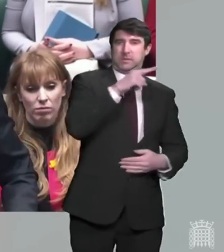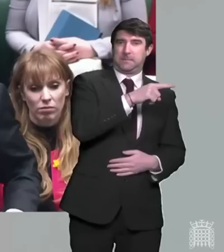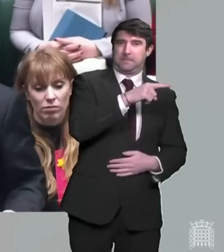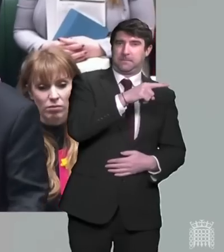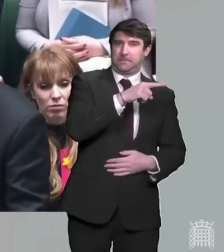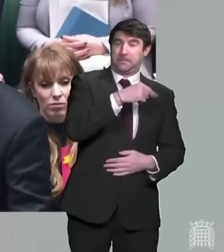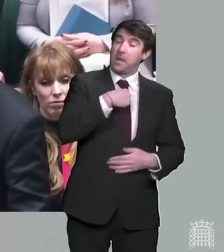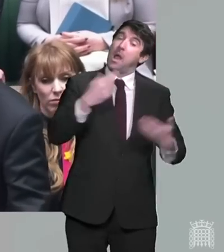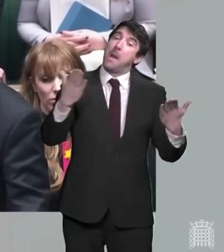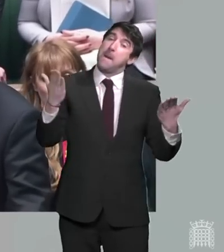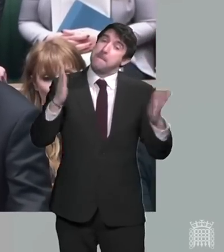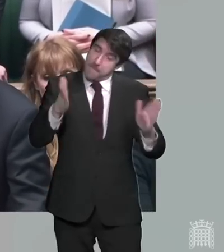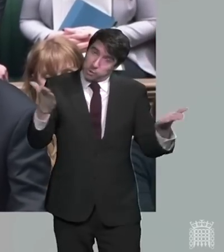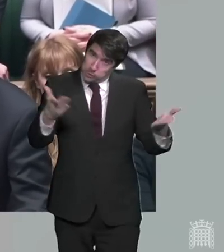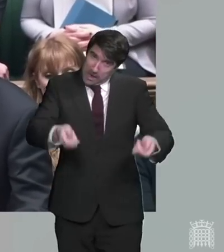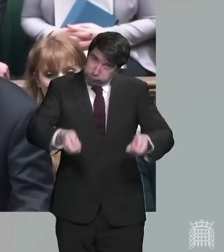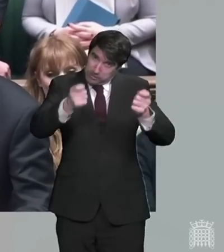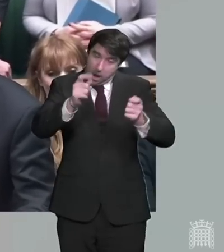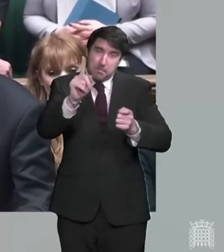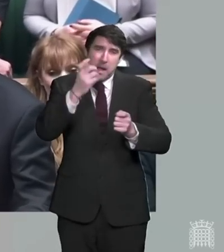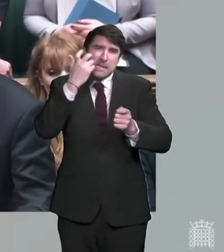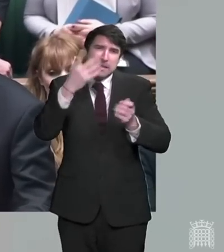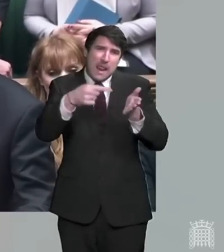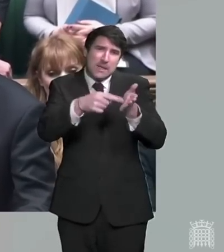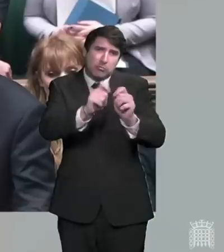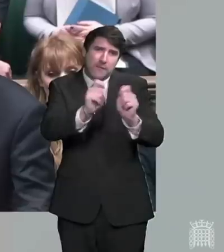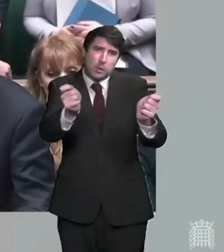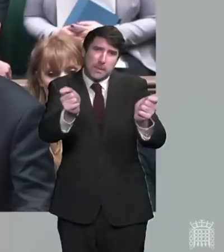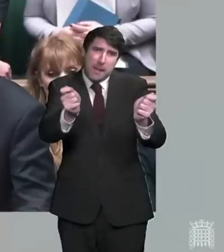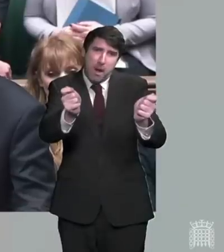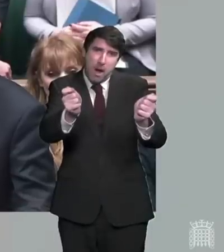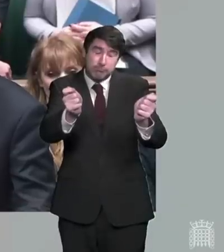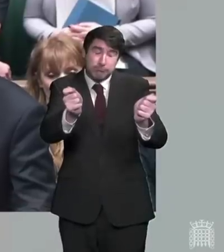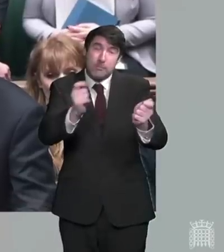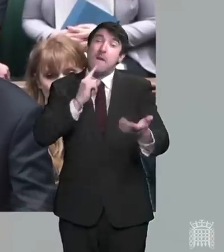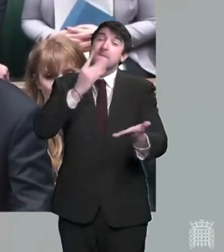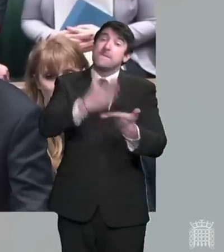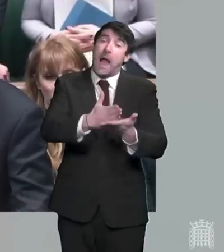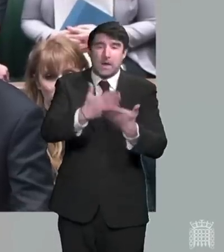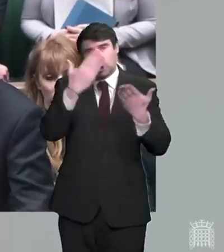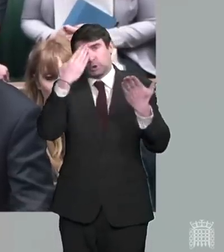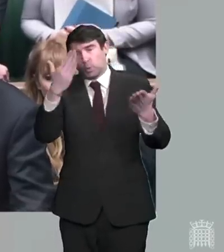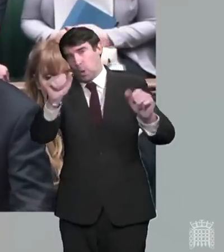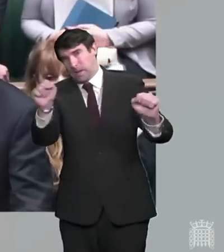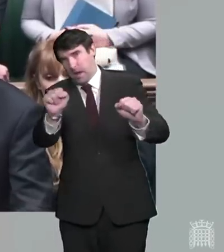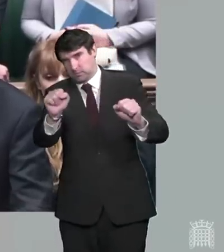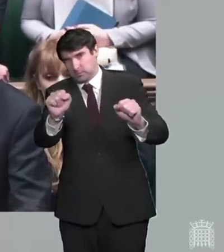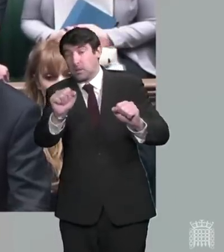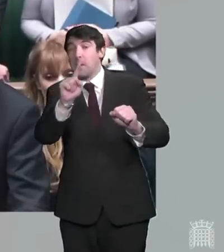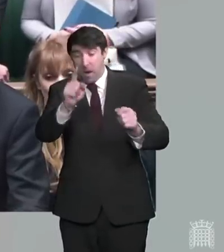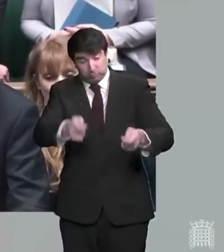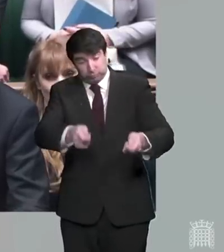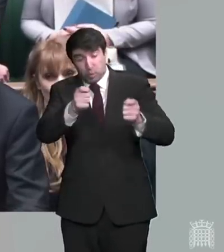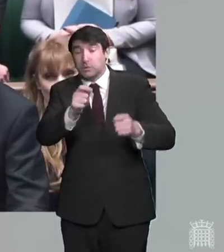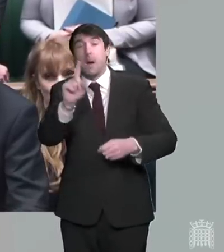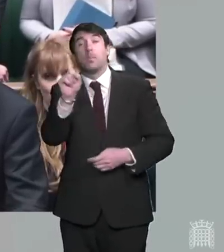Now, we don't know the truth of what happened yet. There are too many messages and too many unknowns. Oh, but